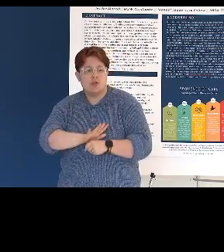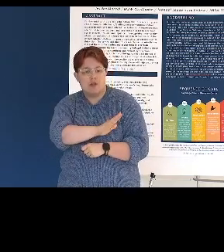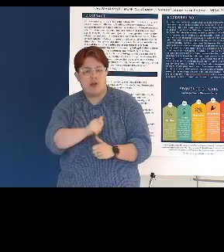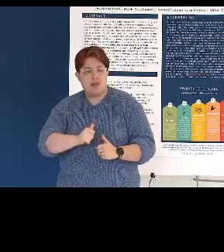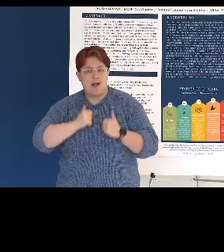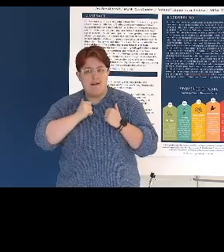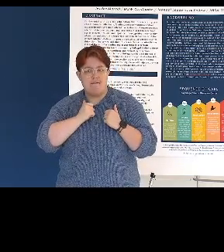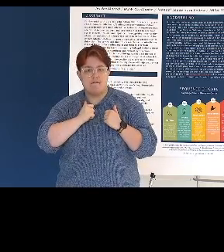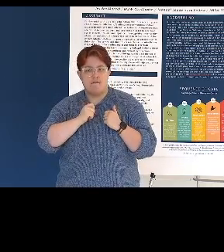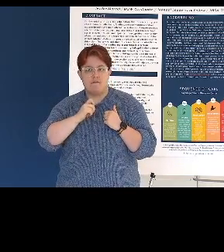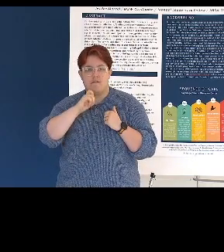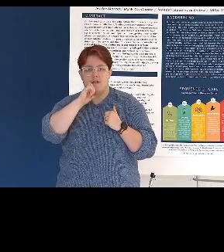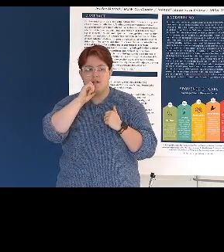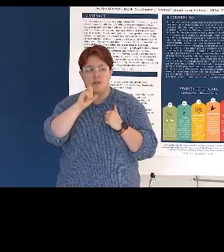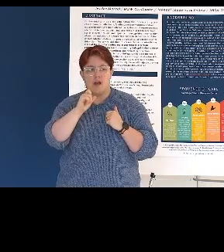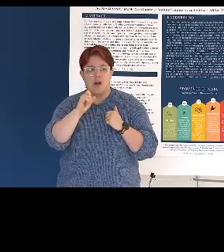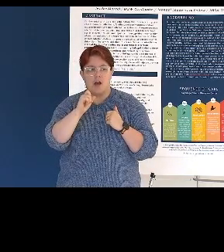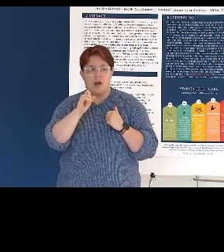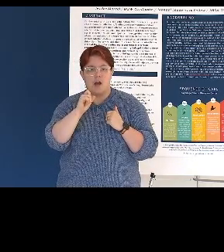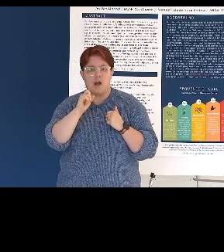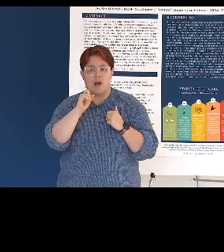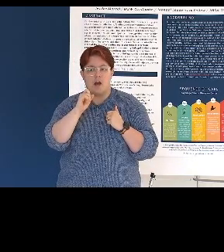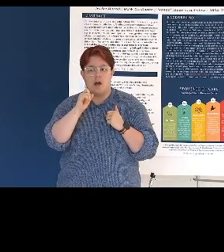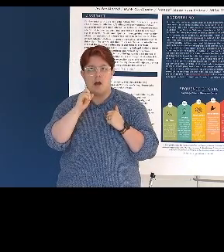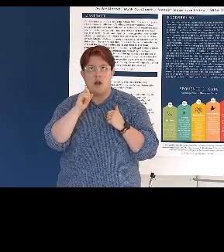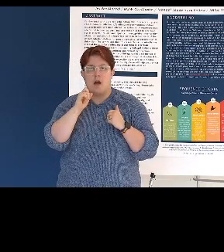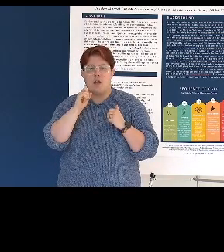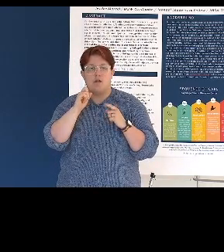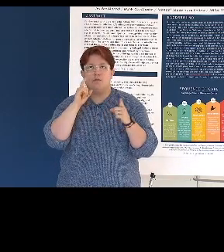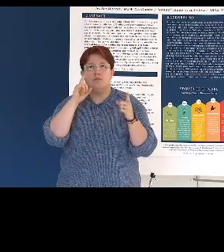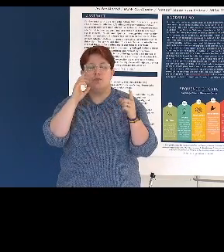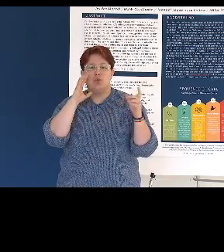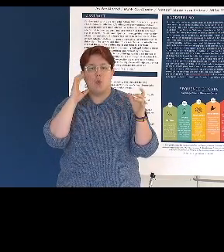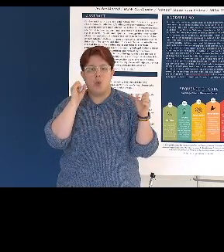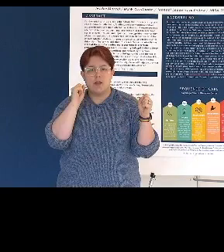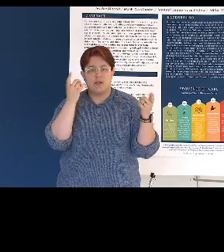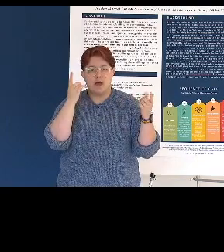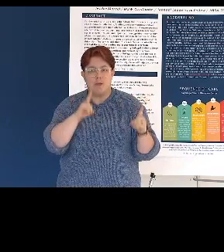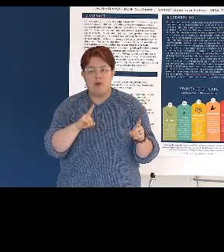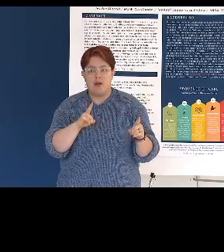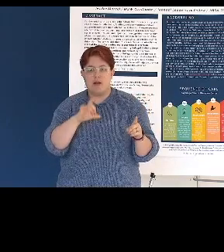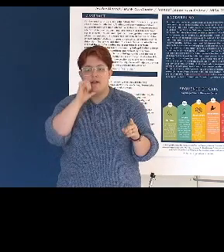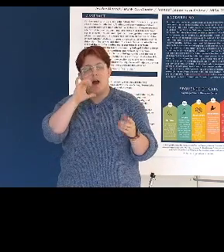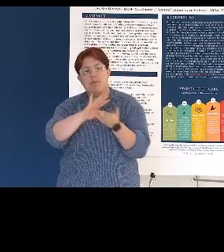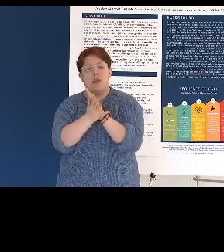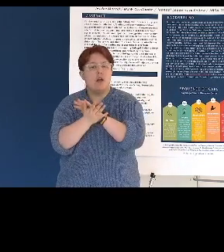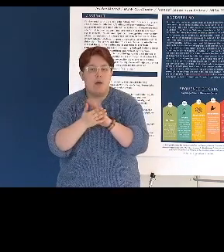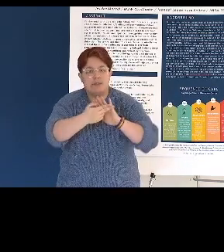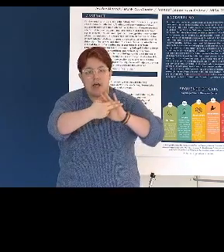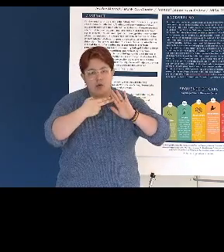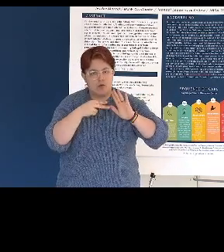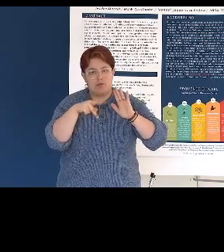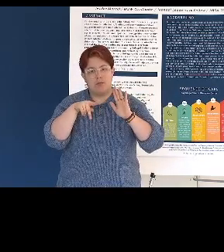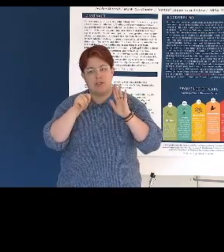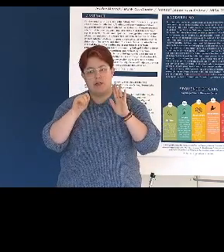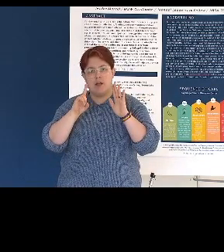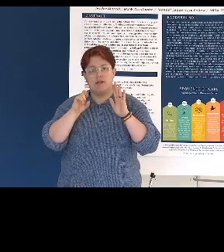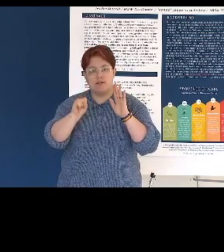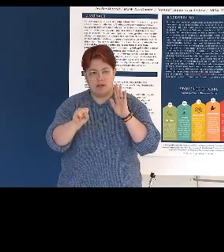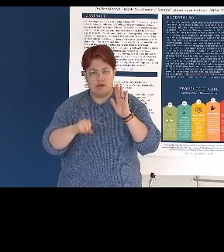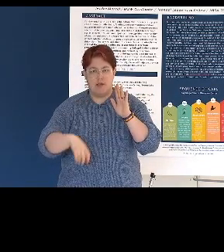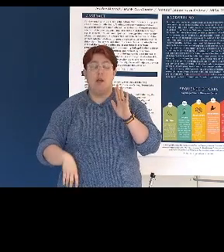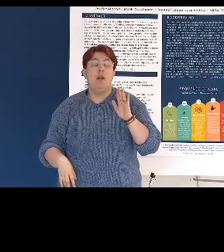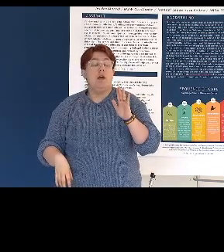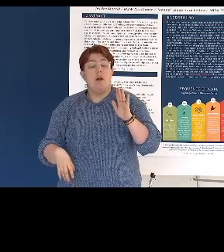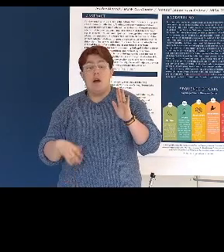necessarily rise to meet the level of diagnosable PTSD. But what we're